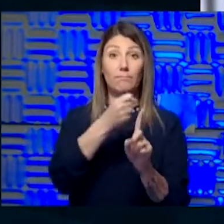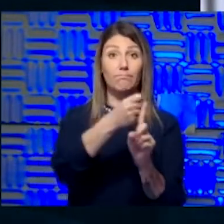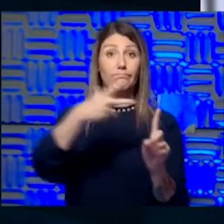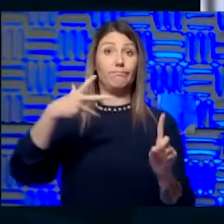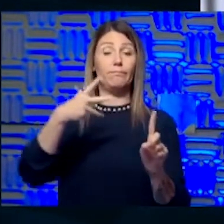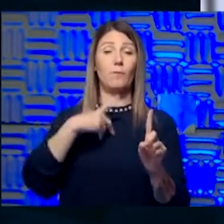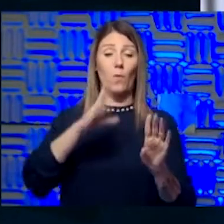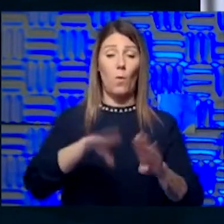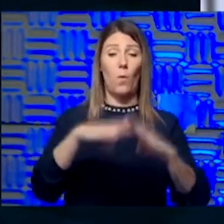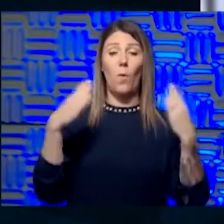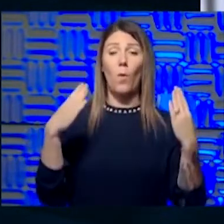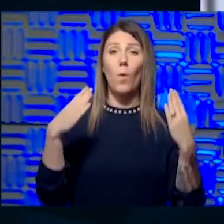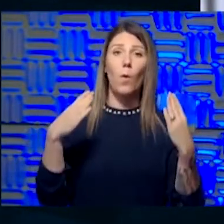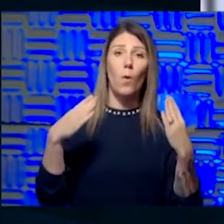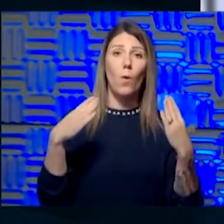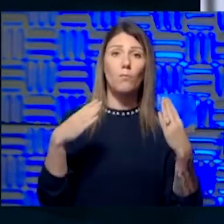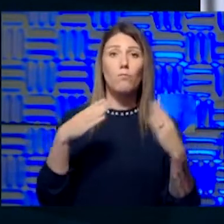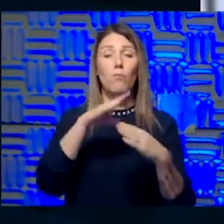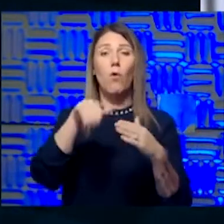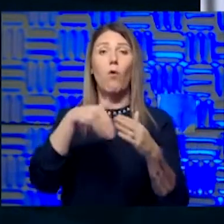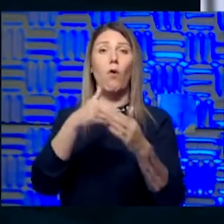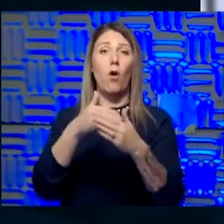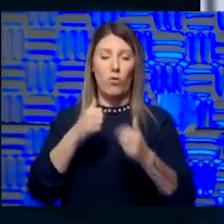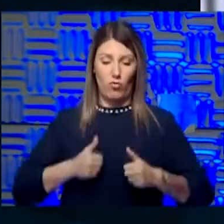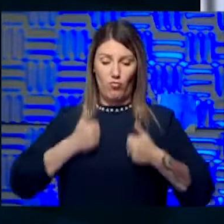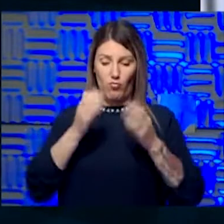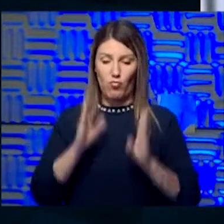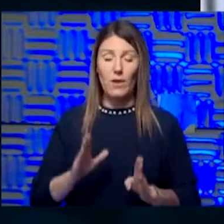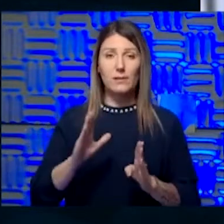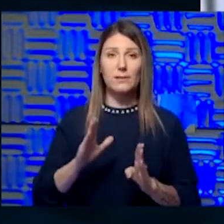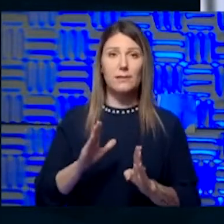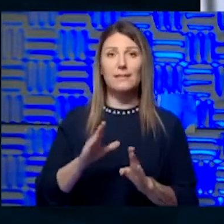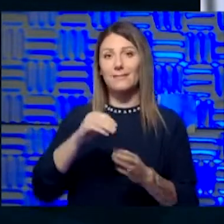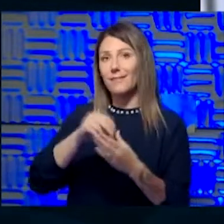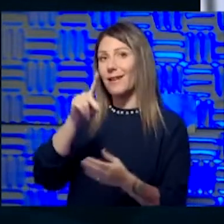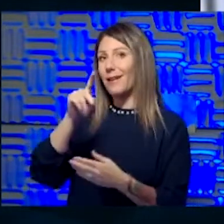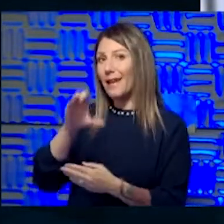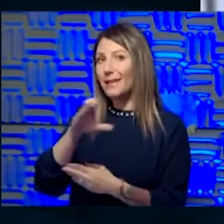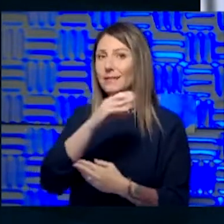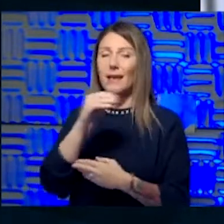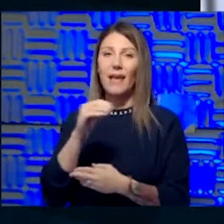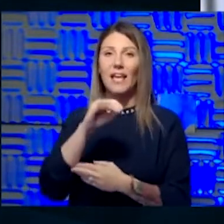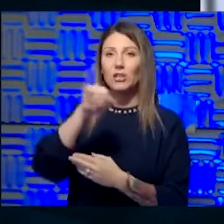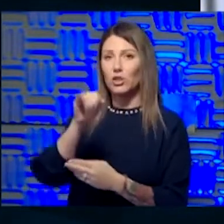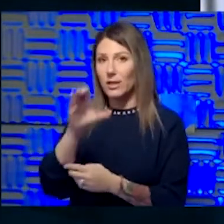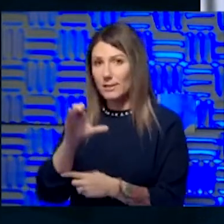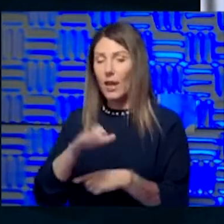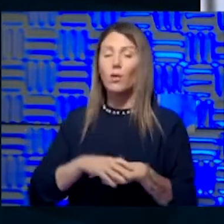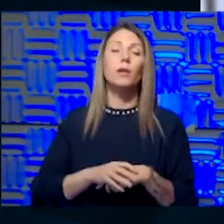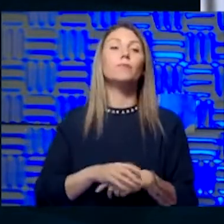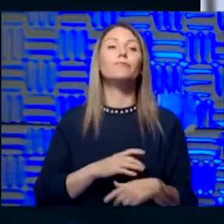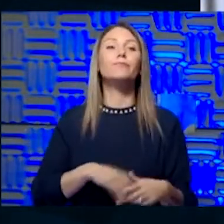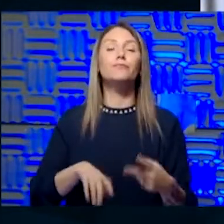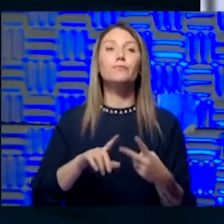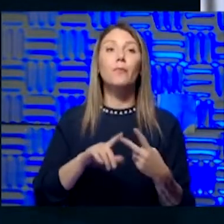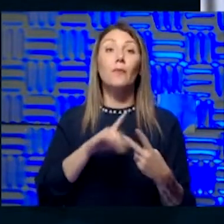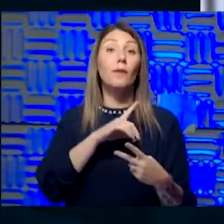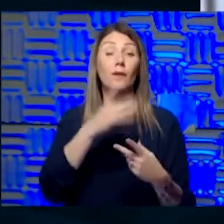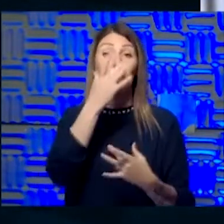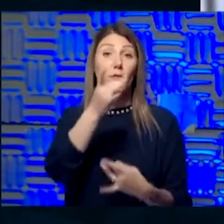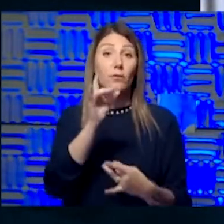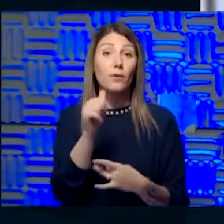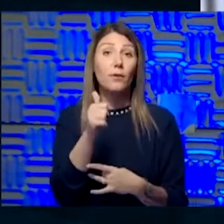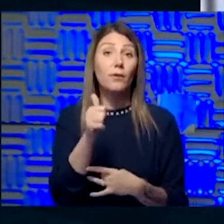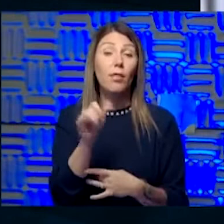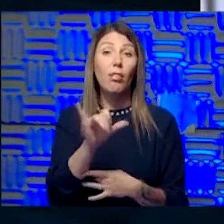we've opened up testing to all the residents at Kansas City and Jackson County. Interestingly, and like others, our testing